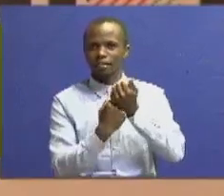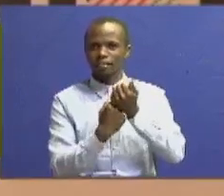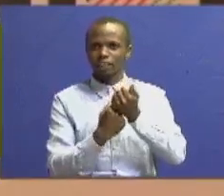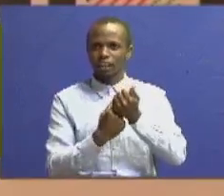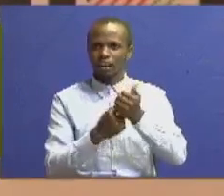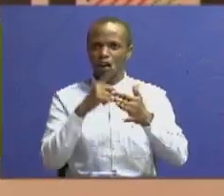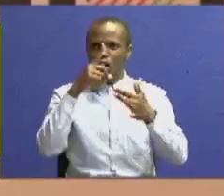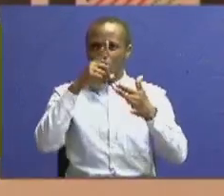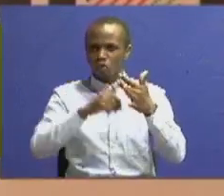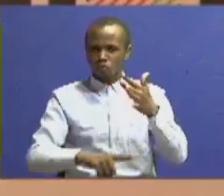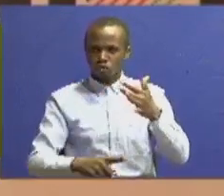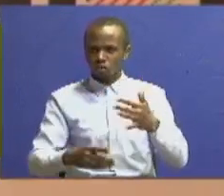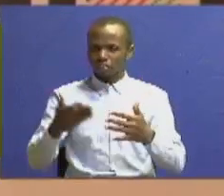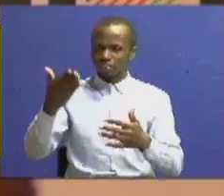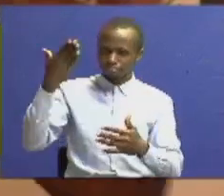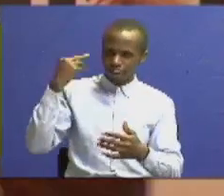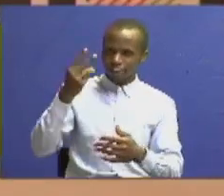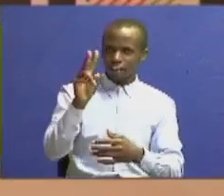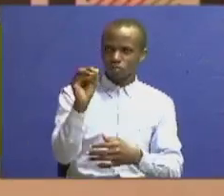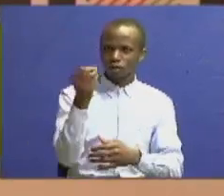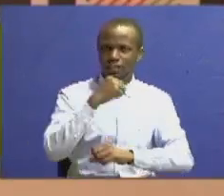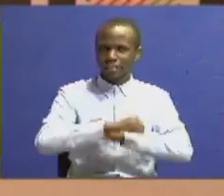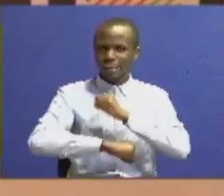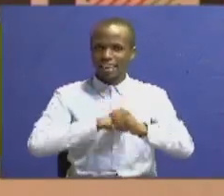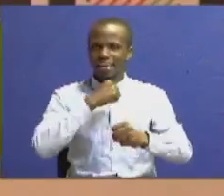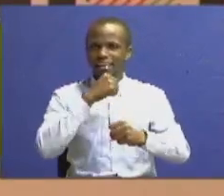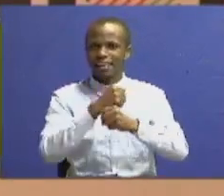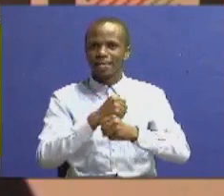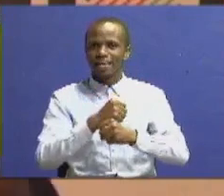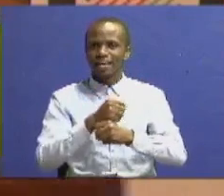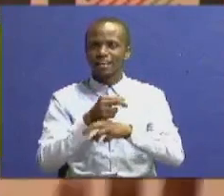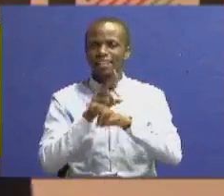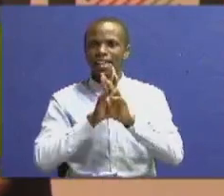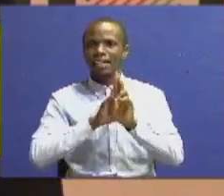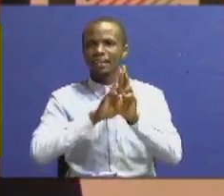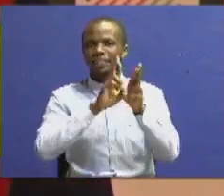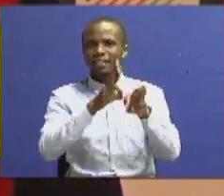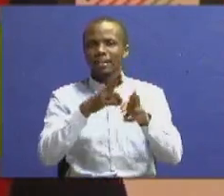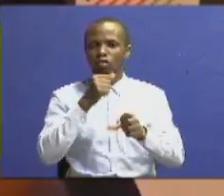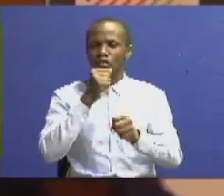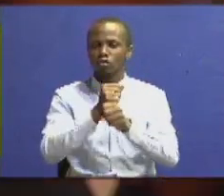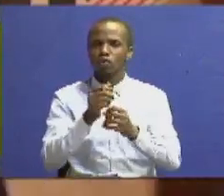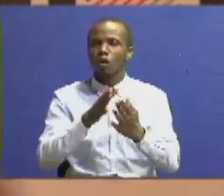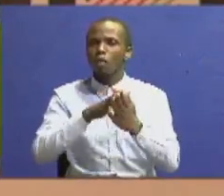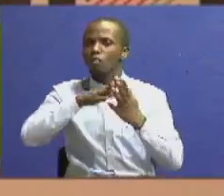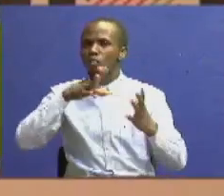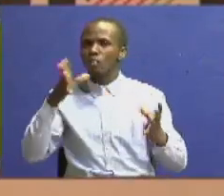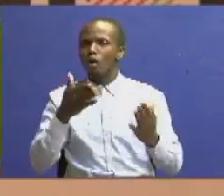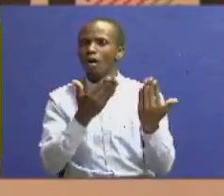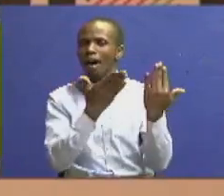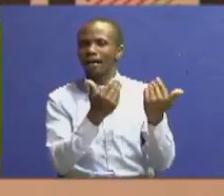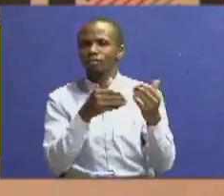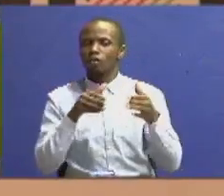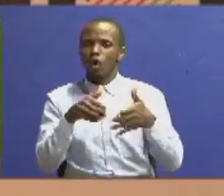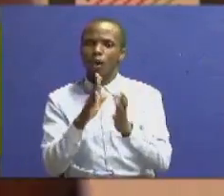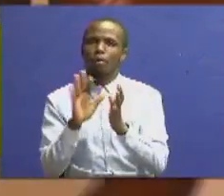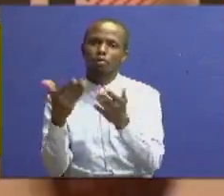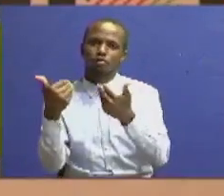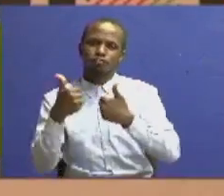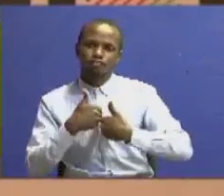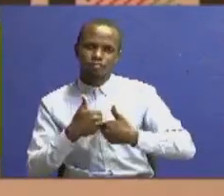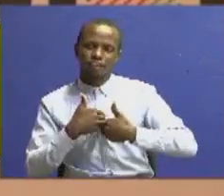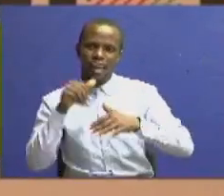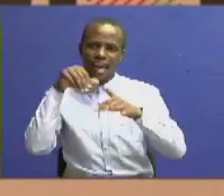we have been for the last 20 years. And also the three drivers that we are putting on, I wish we could do more. But I hope the opportunities will come in where we can